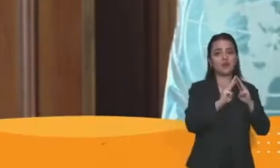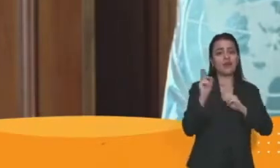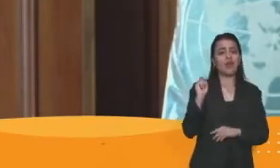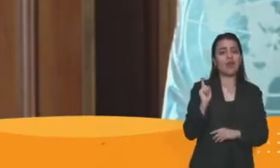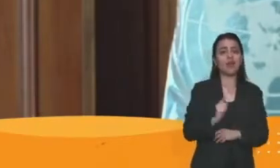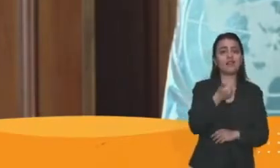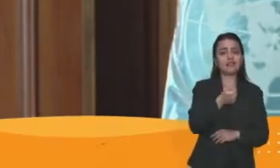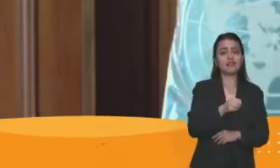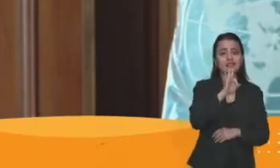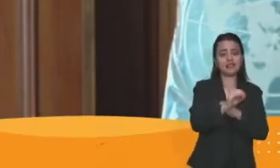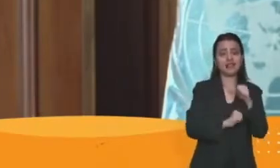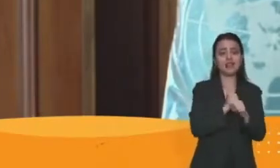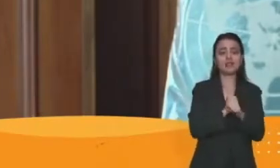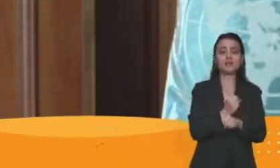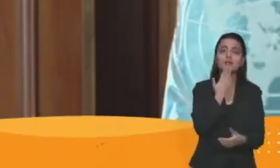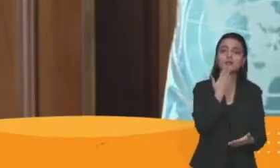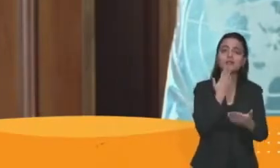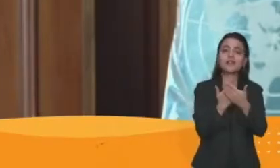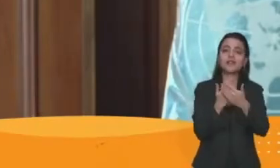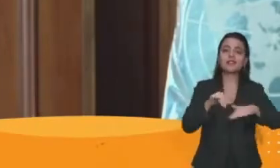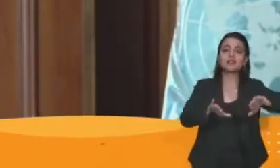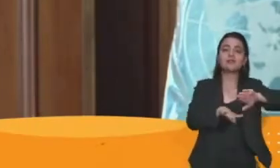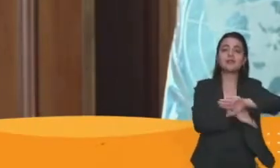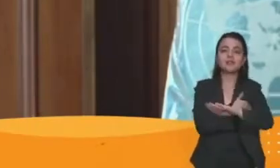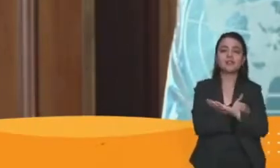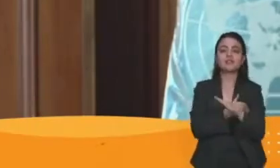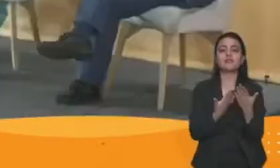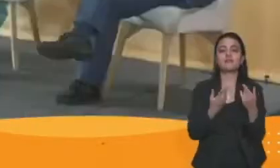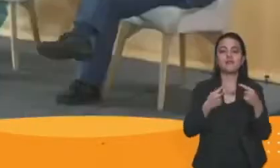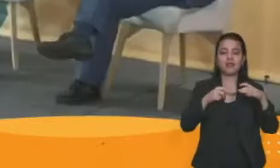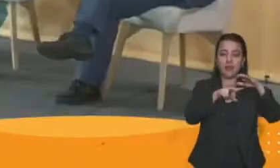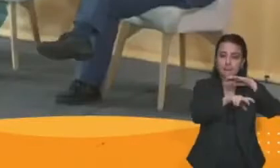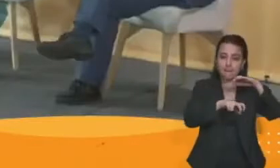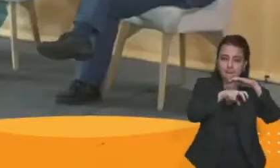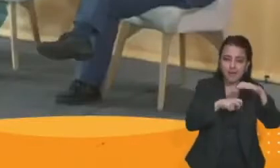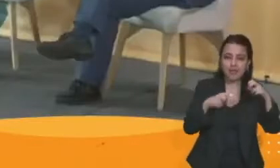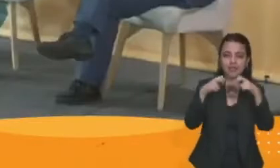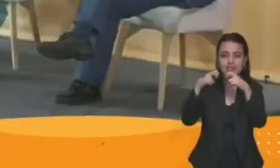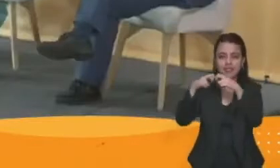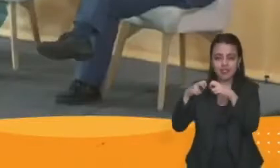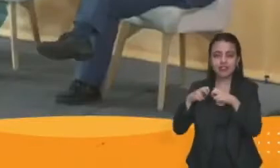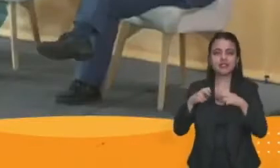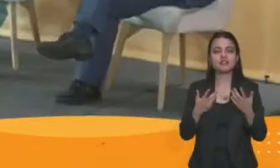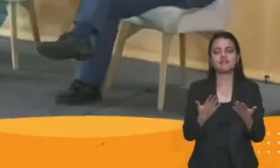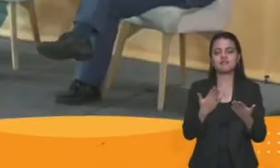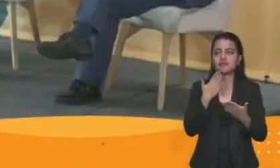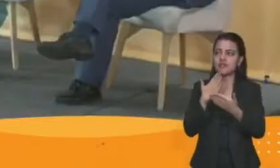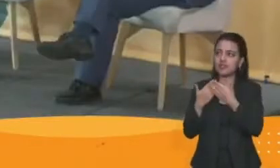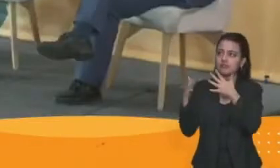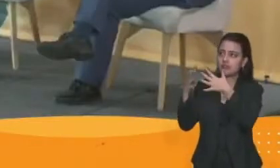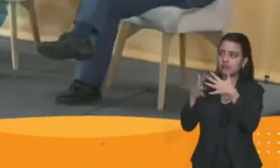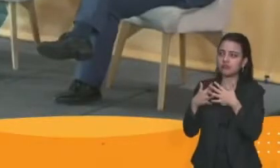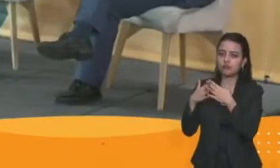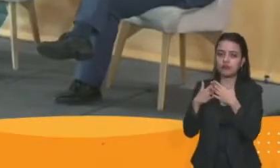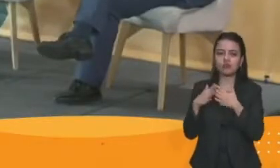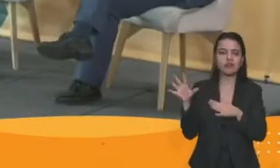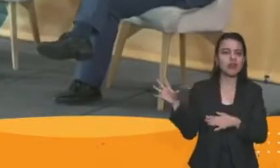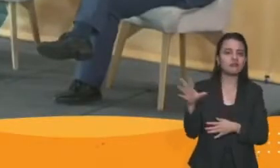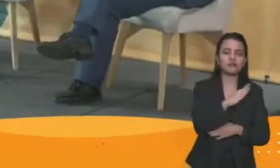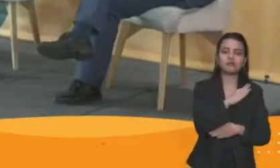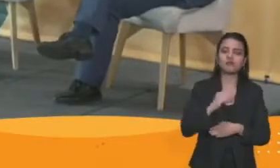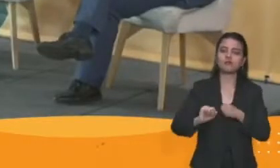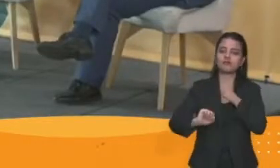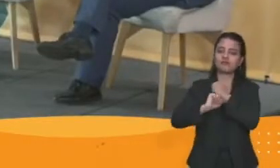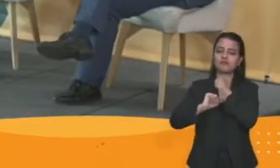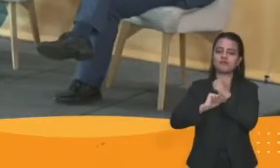the Ministry of Mining and Energy and the government of the United States for supporting UNODC in